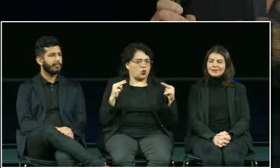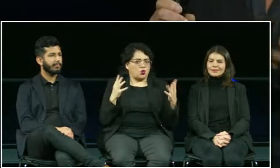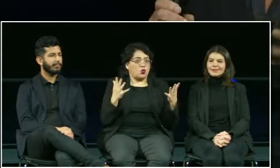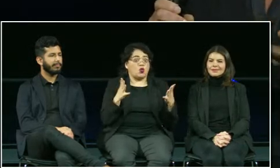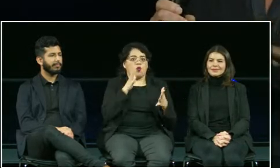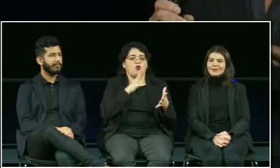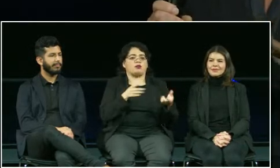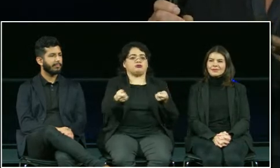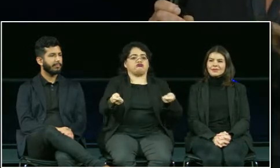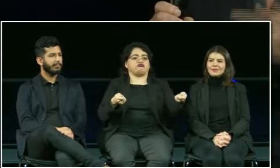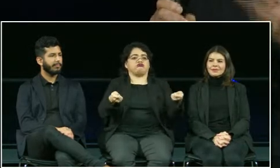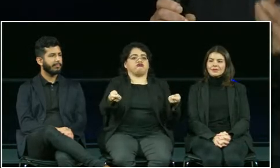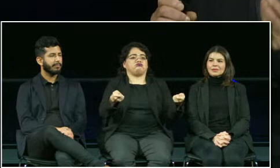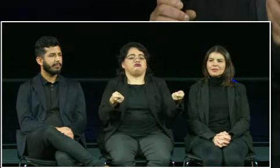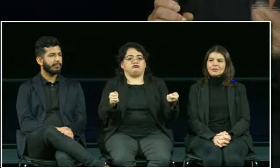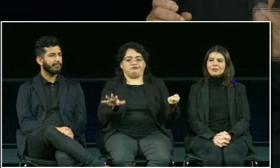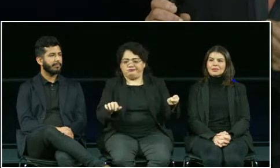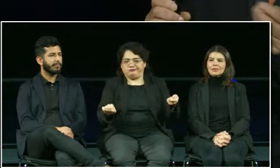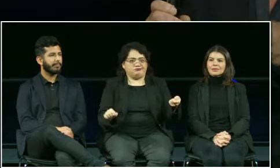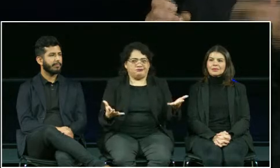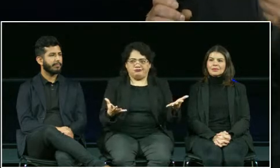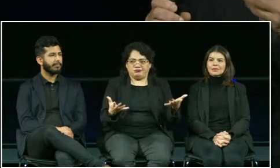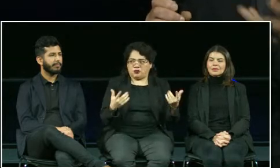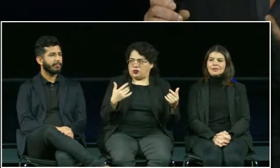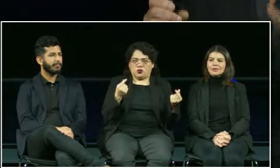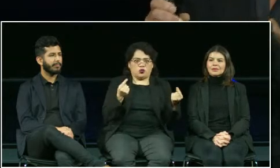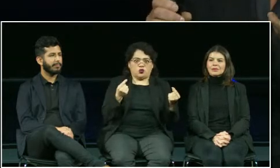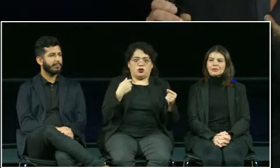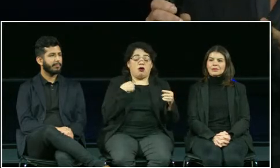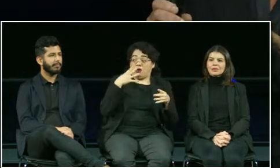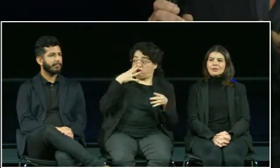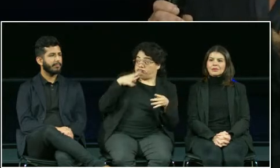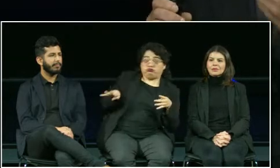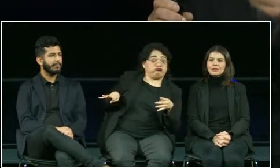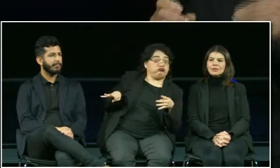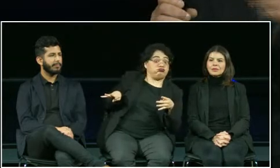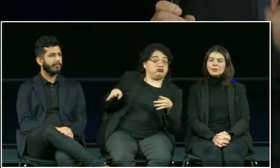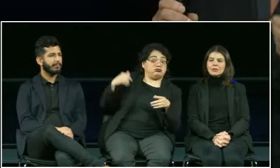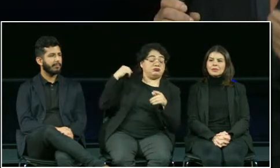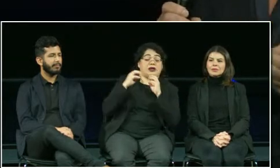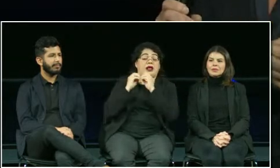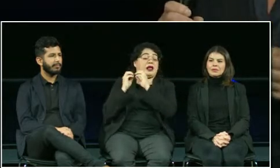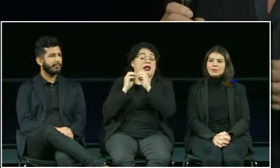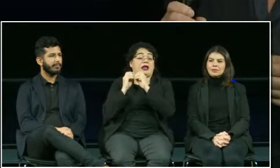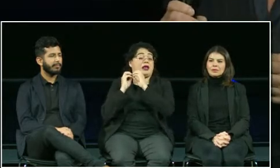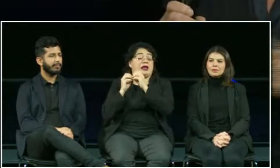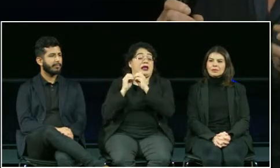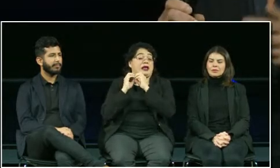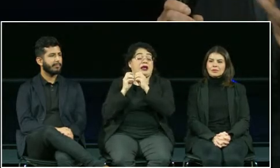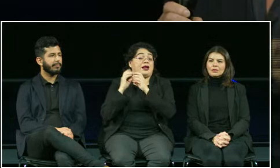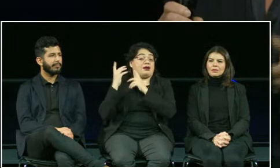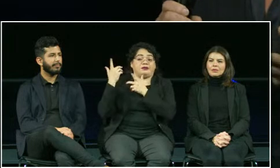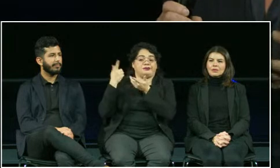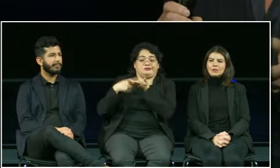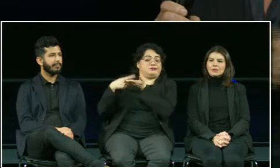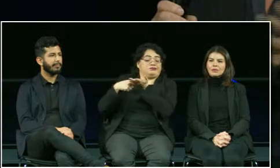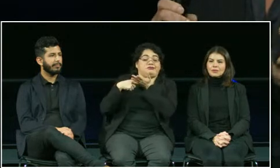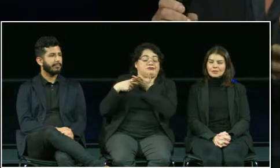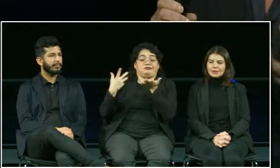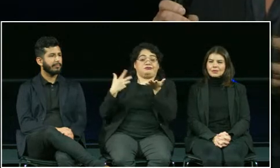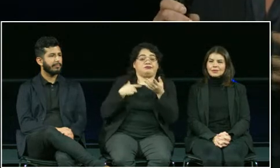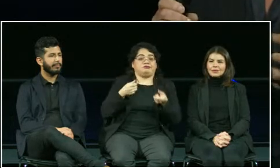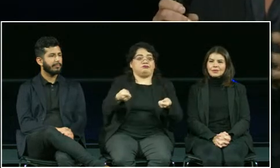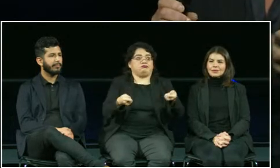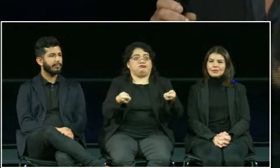And the woman driving the tram had to take a decision whether to turn her back to everything or to face the problem. So it's an interesting